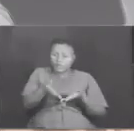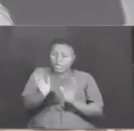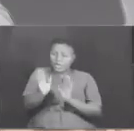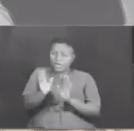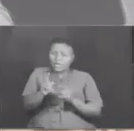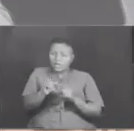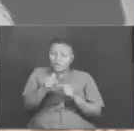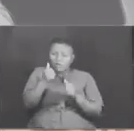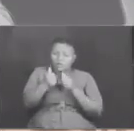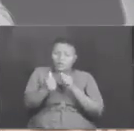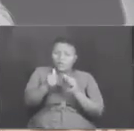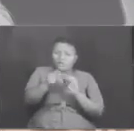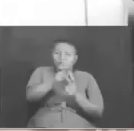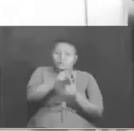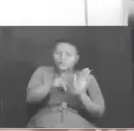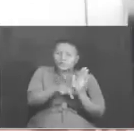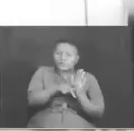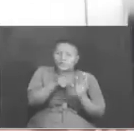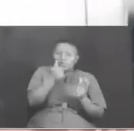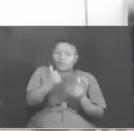with the leadership. Mr.